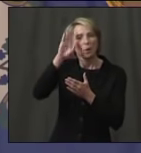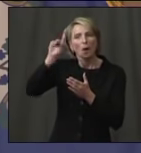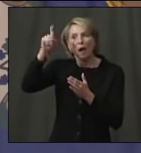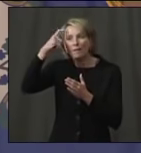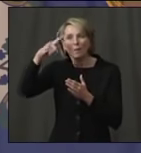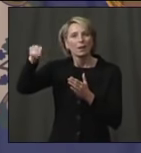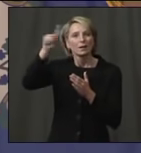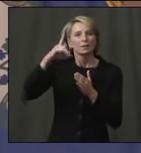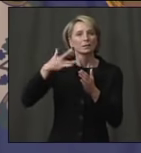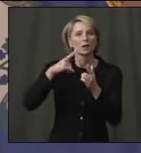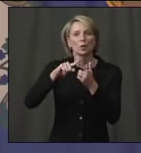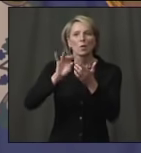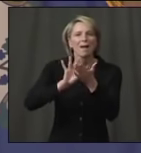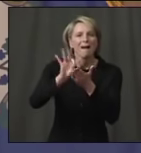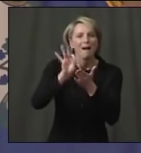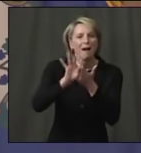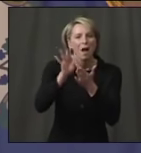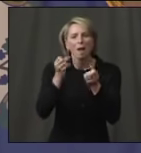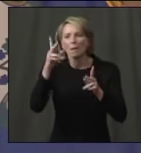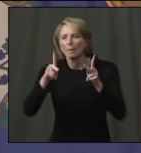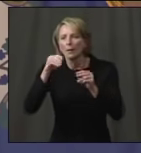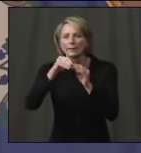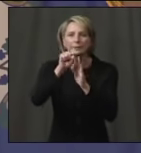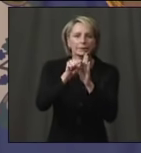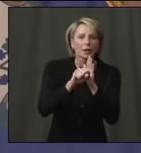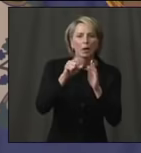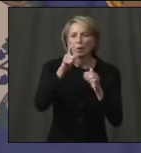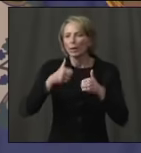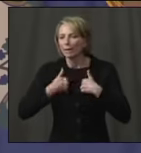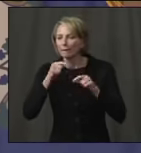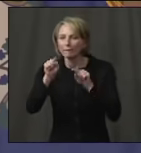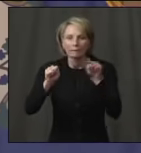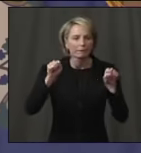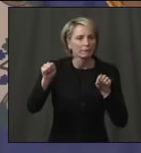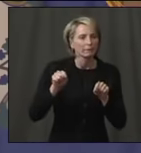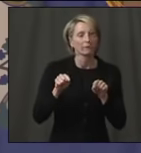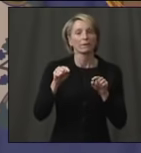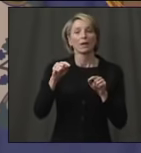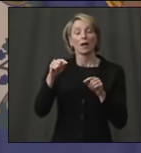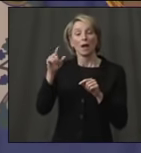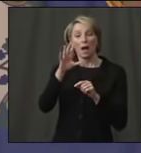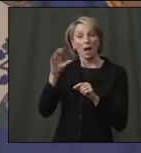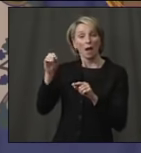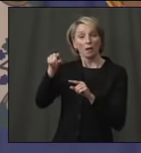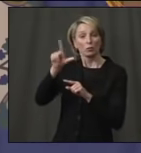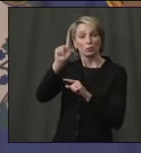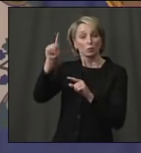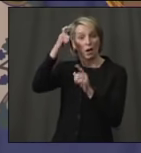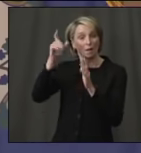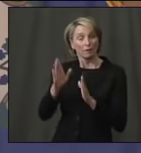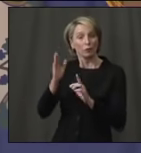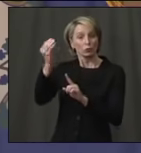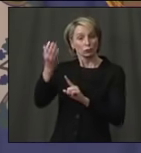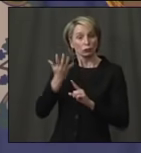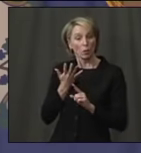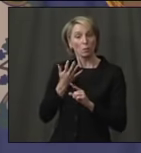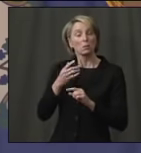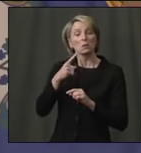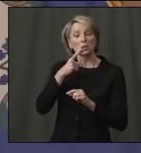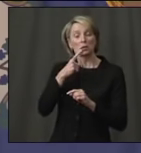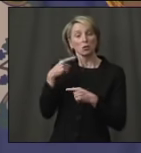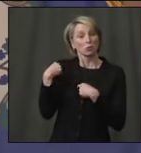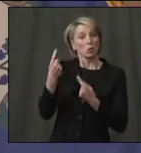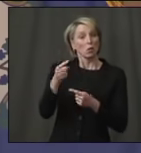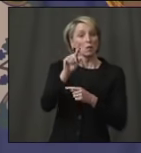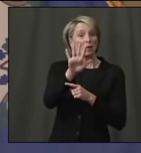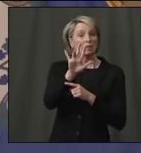we have the highest percentage of people who have responded to the census, 57%, she told me, compared to any of our New England states. And you